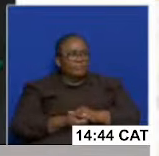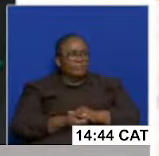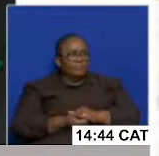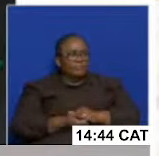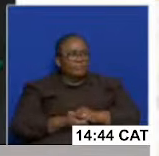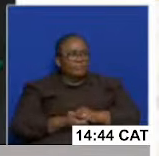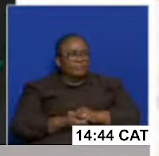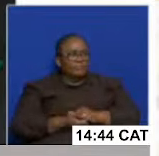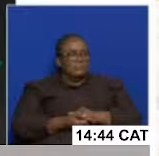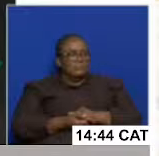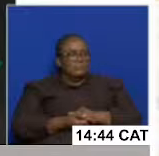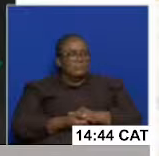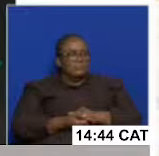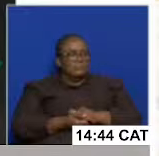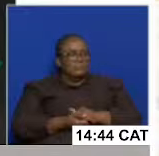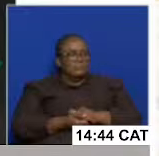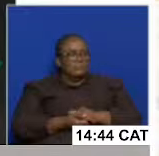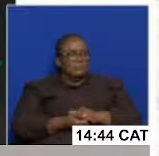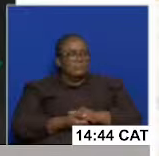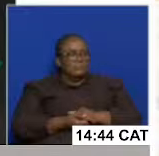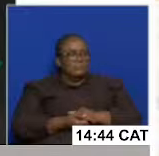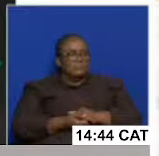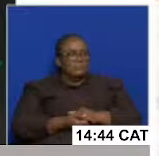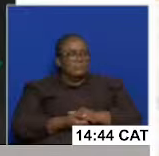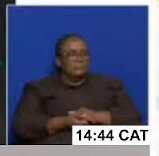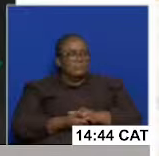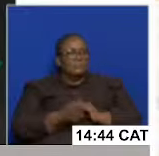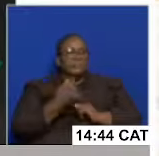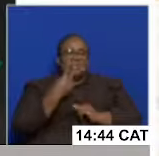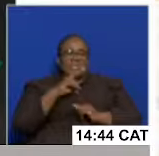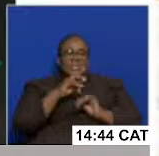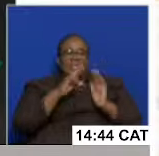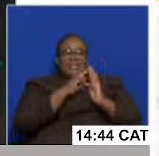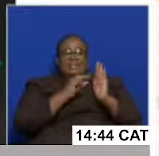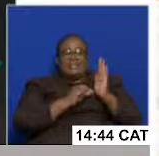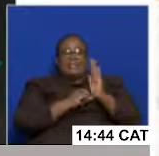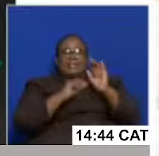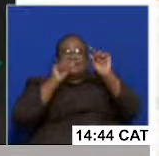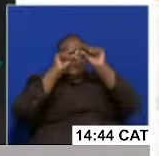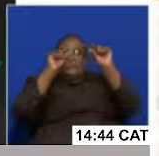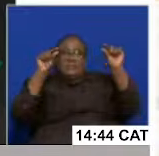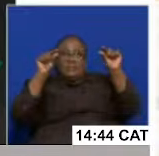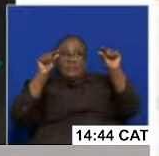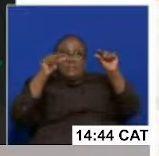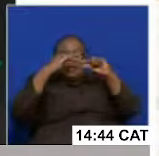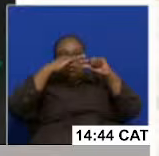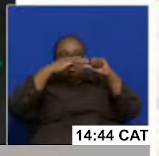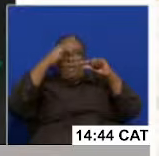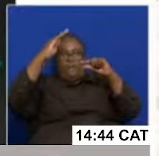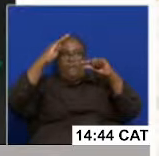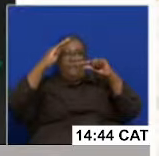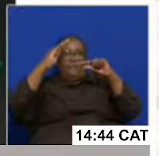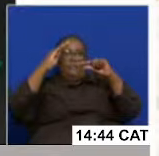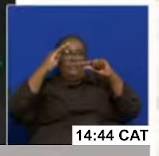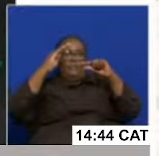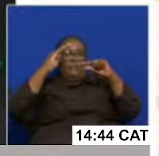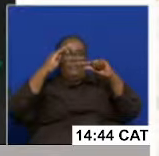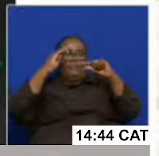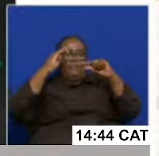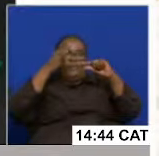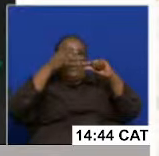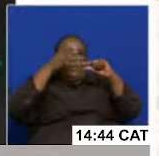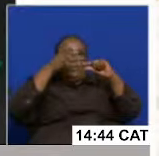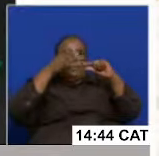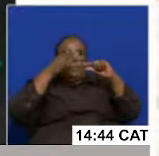If you see the date on the top of that page is cut off, but if you just flip back to the bottom of